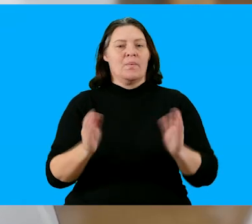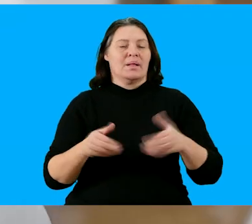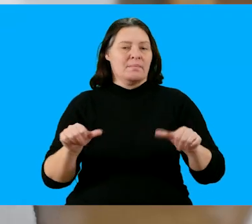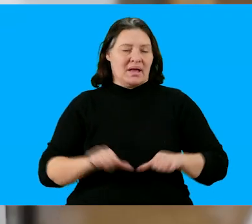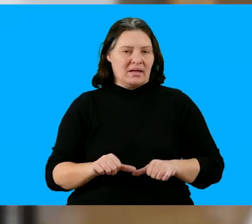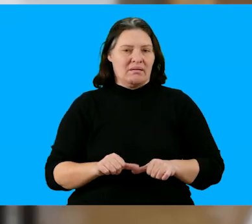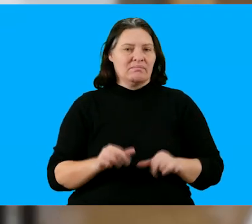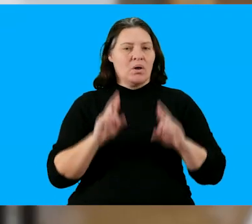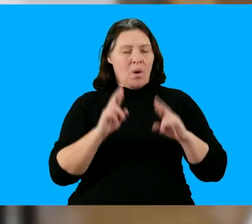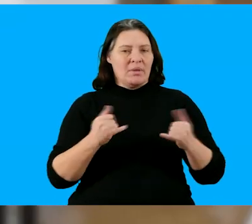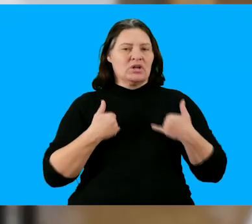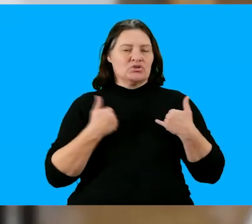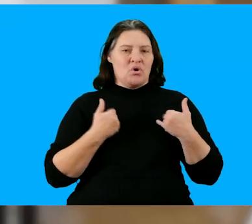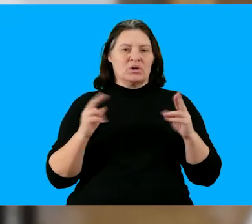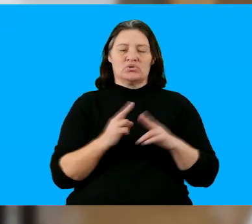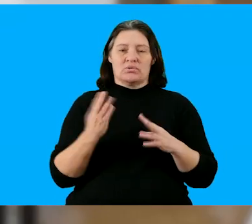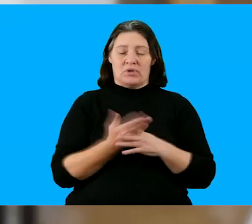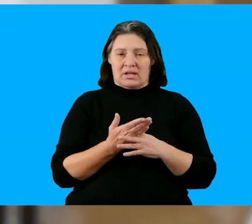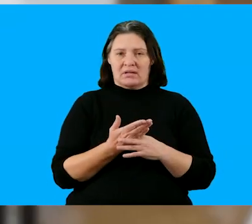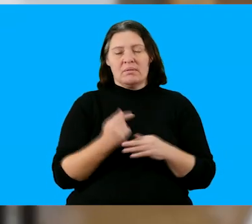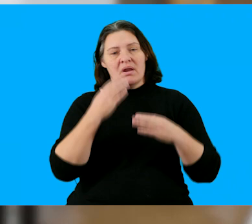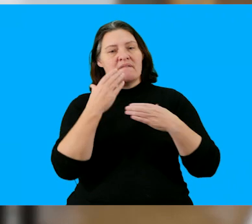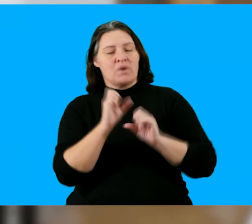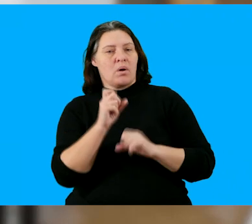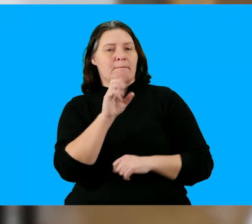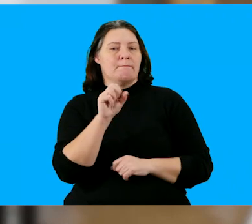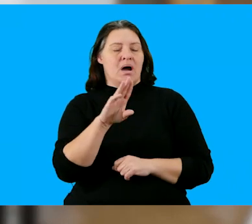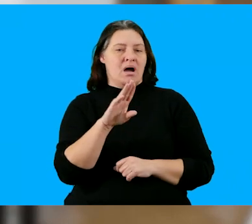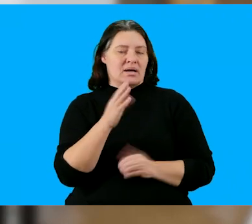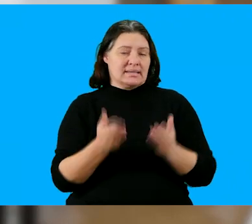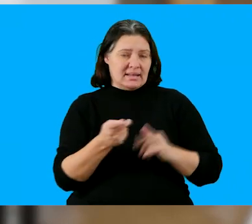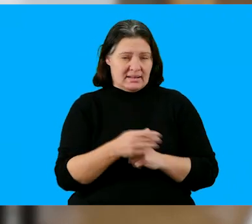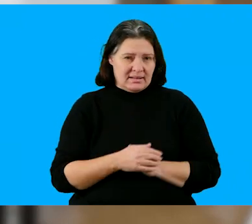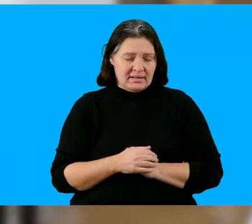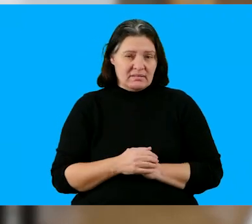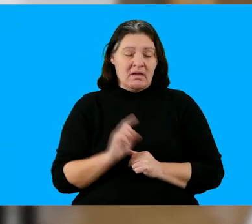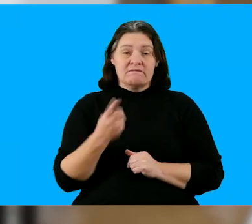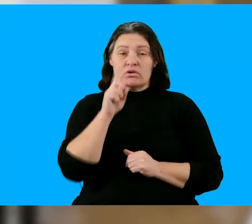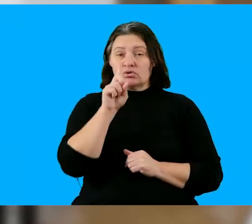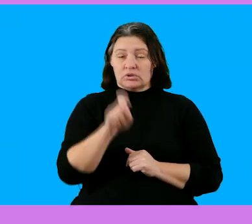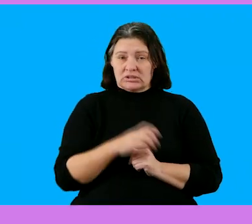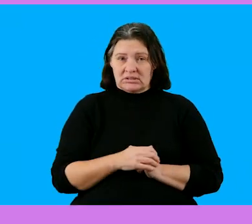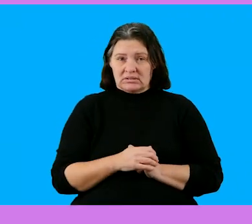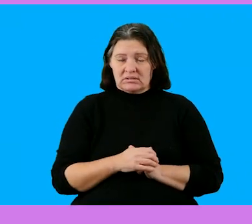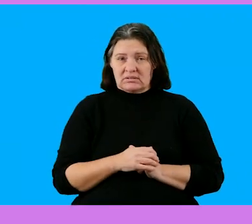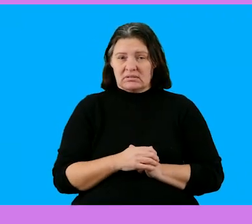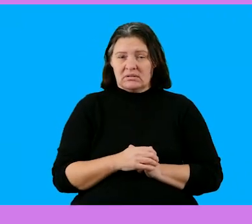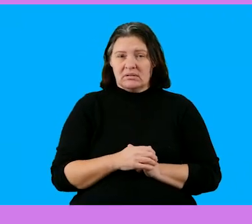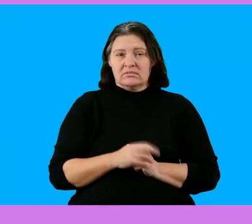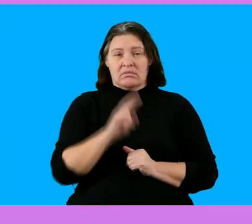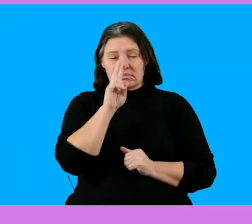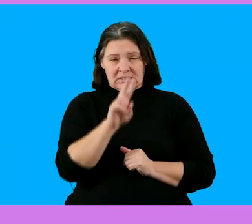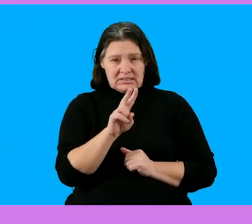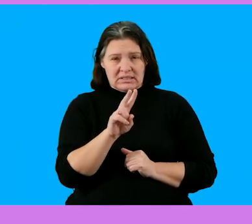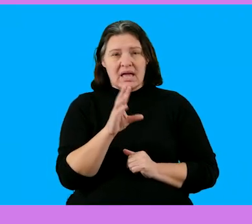Guys, welcome back. I hope you enjoyed that short break. Let us now focus on bar scales. Okay, so the first question here, if you